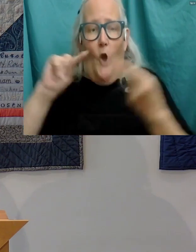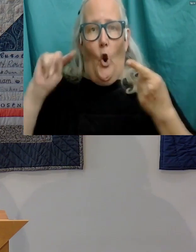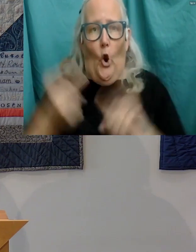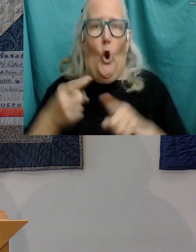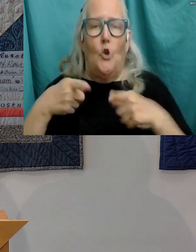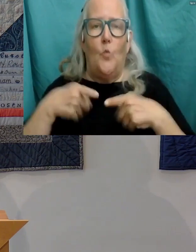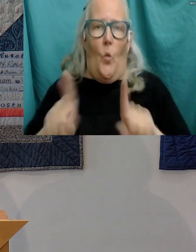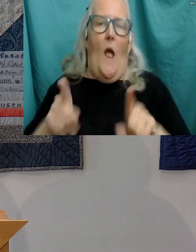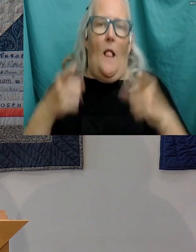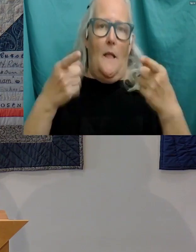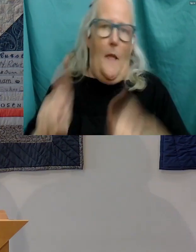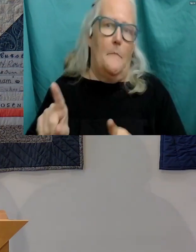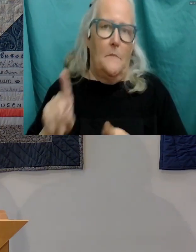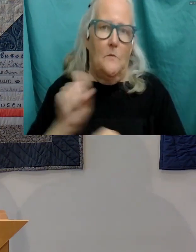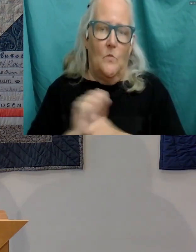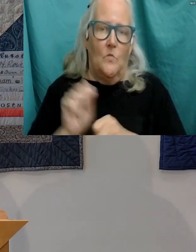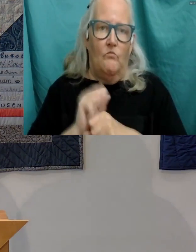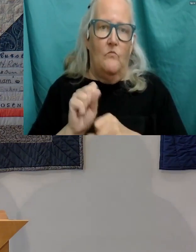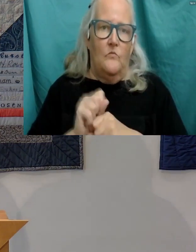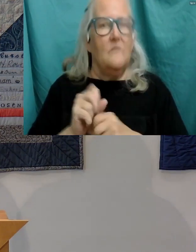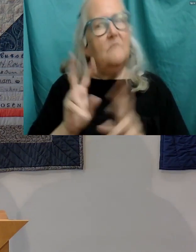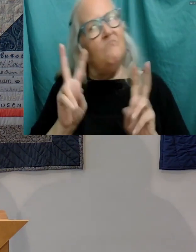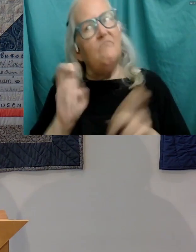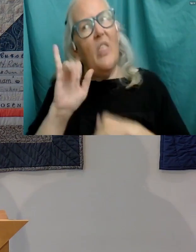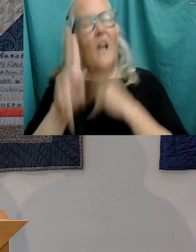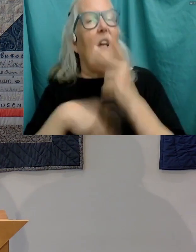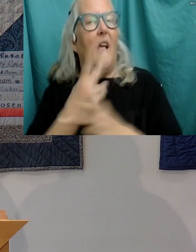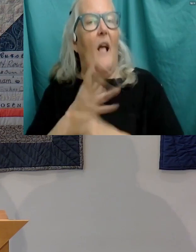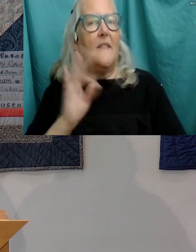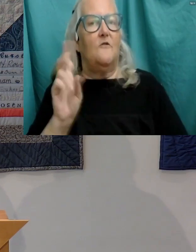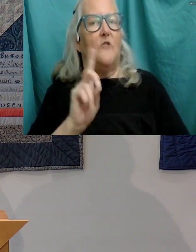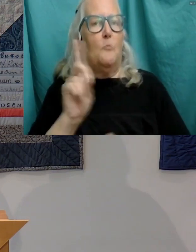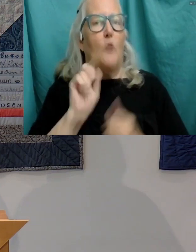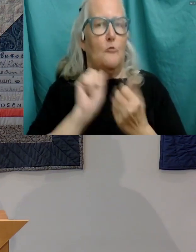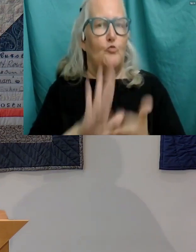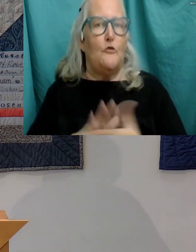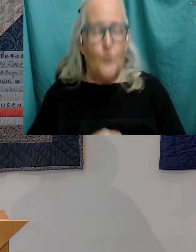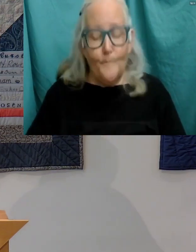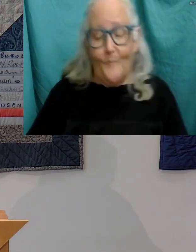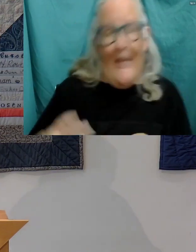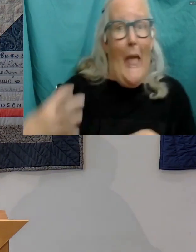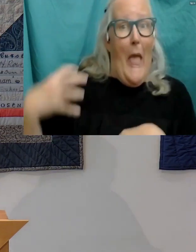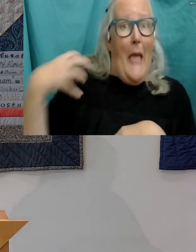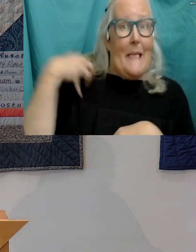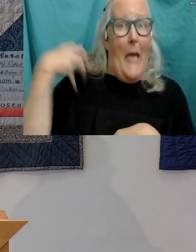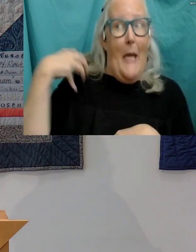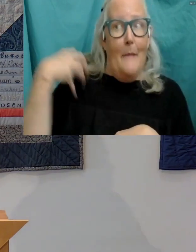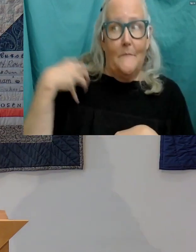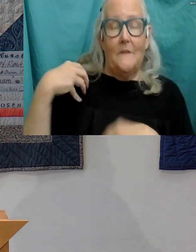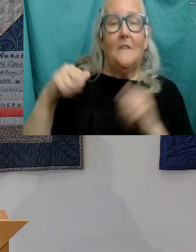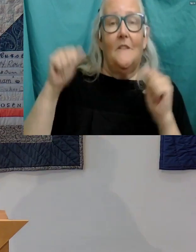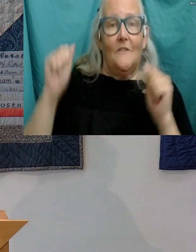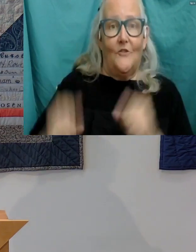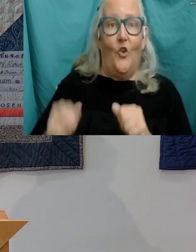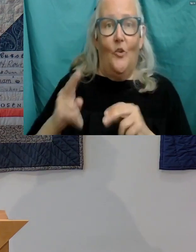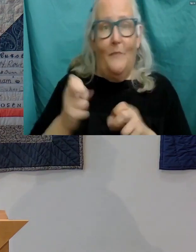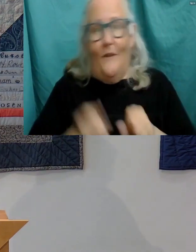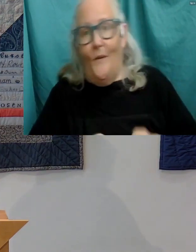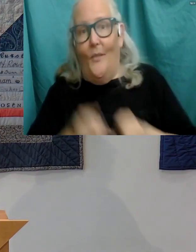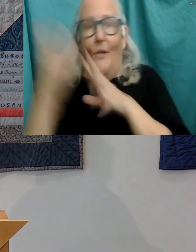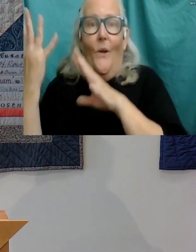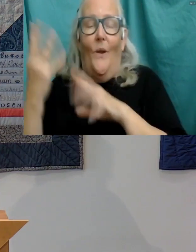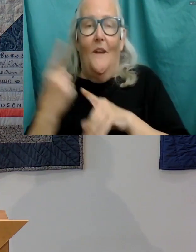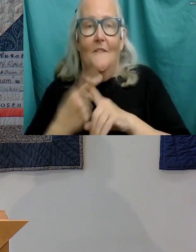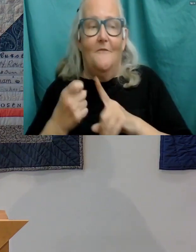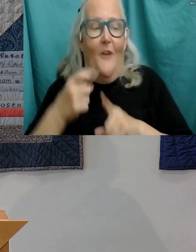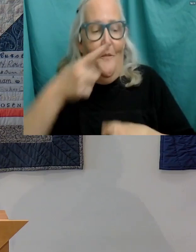kind of democracy. The captain of a pirate ship could actually be overthrown by the democratic vote of his men.